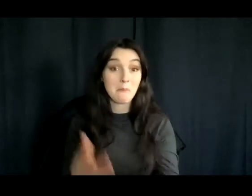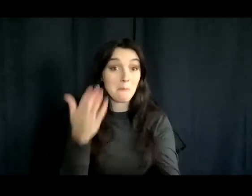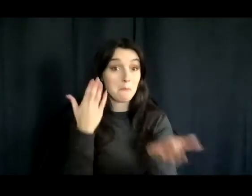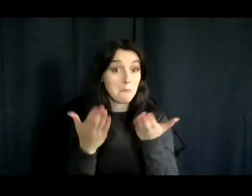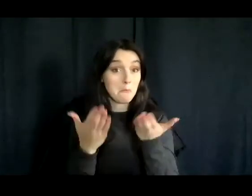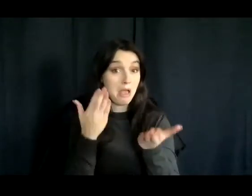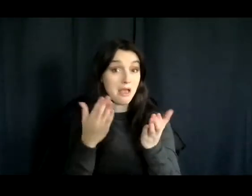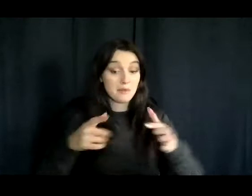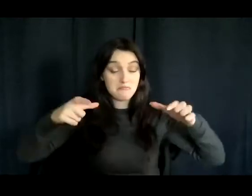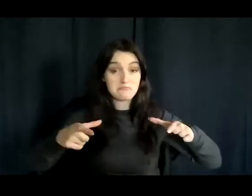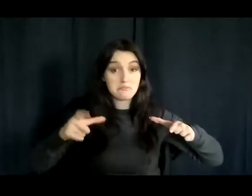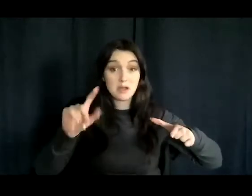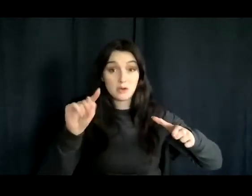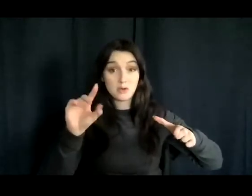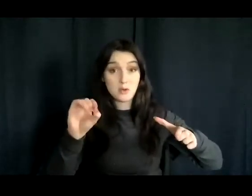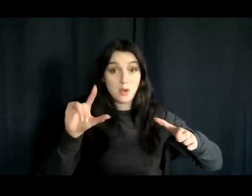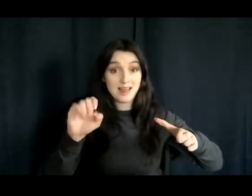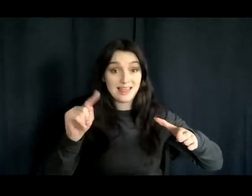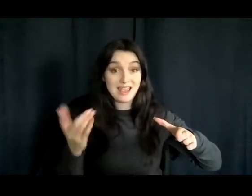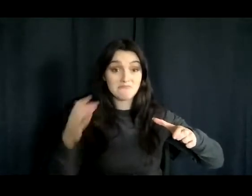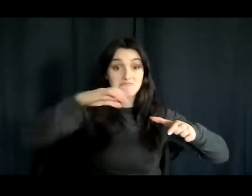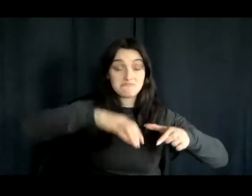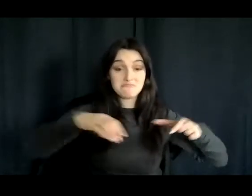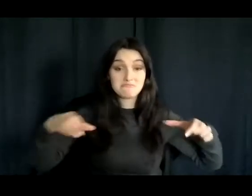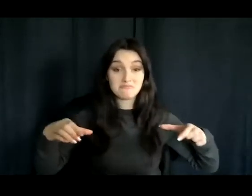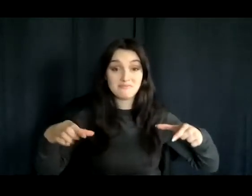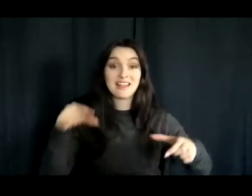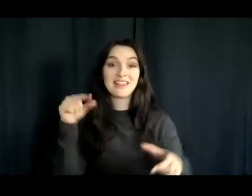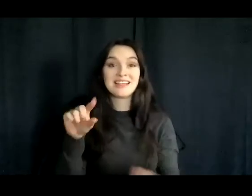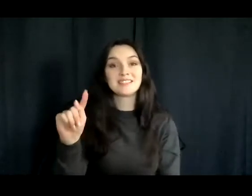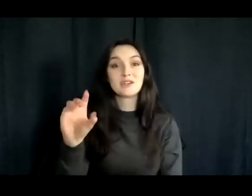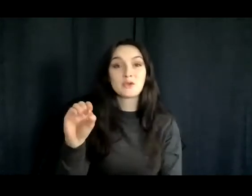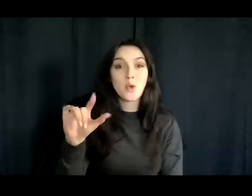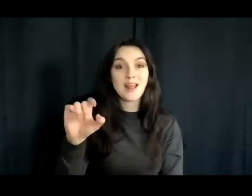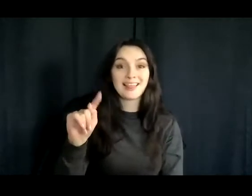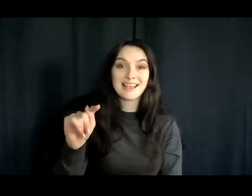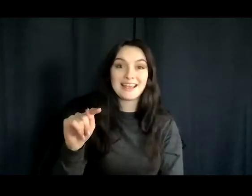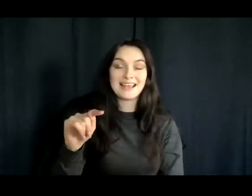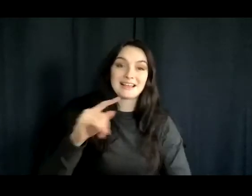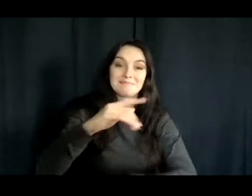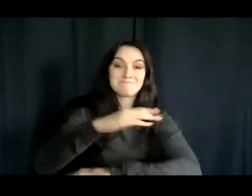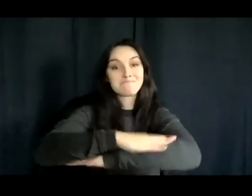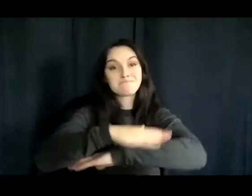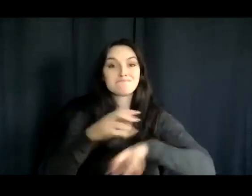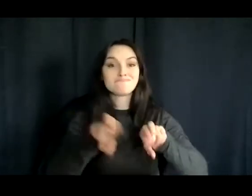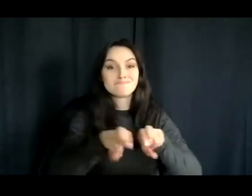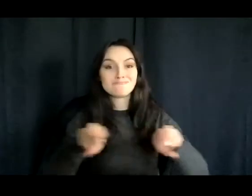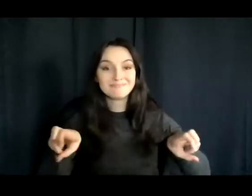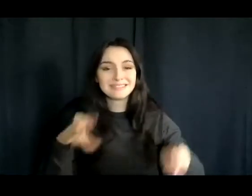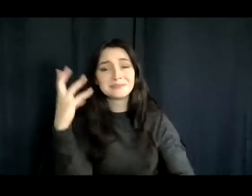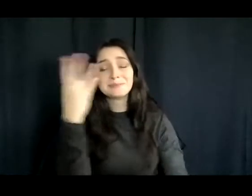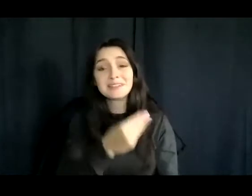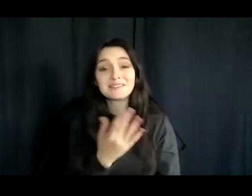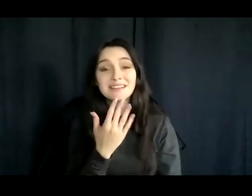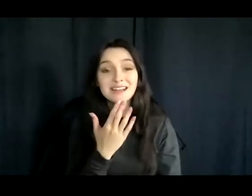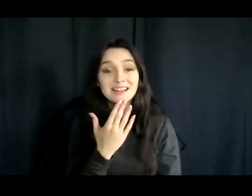The cover of your toilet. This is our toilet top bench. And as you can see, it's beautiful rainbow colors. If you can imagine